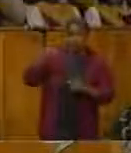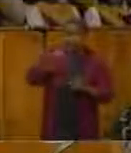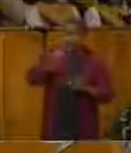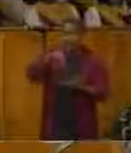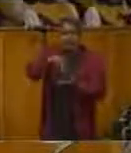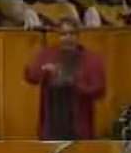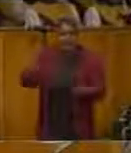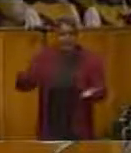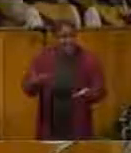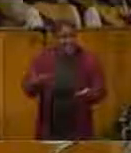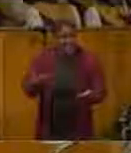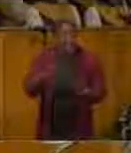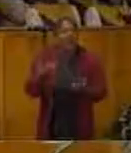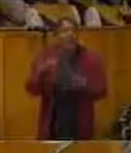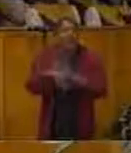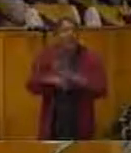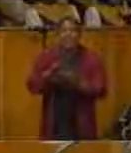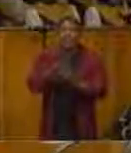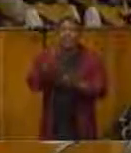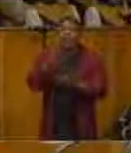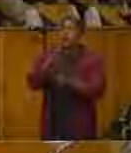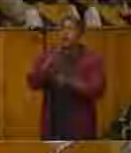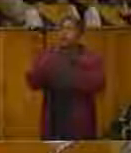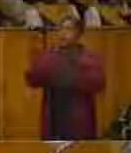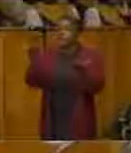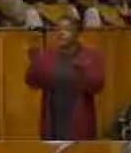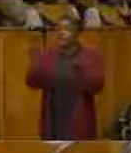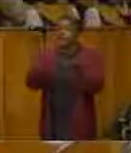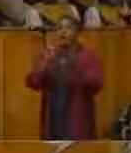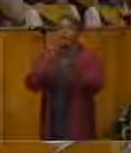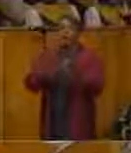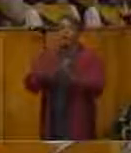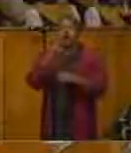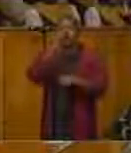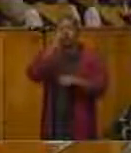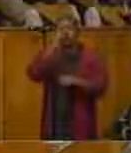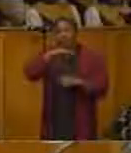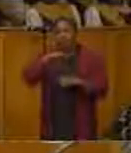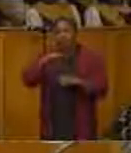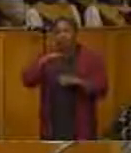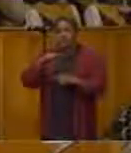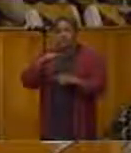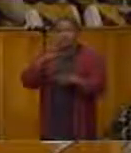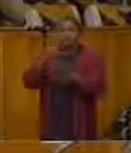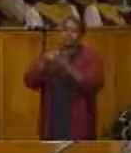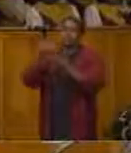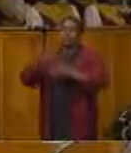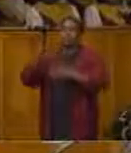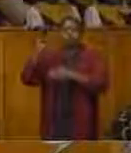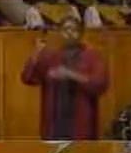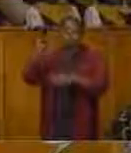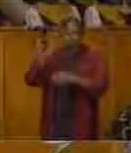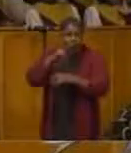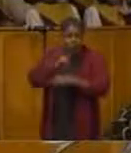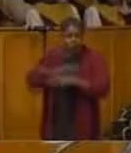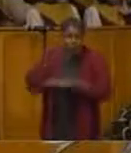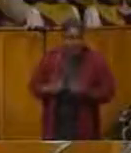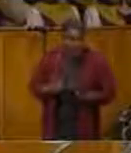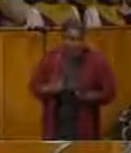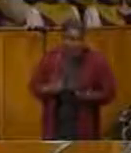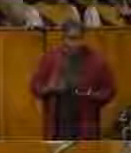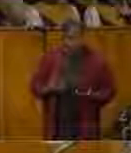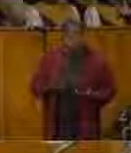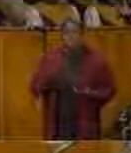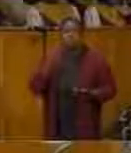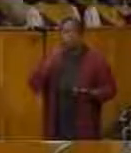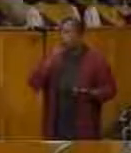here in the spirit of those false prosperity preachers in Christianity.